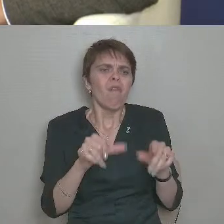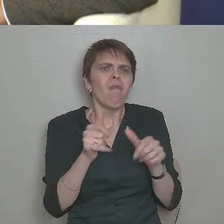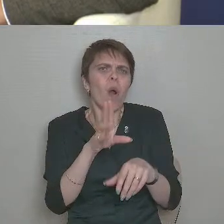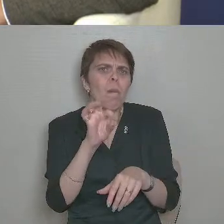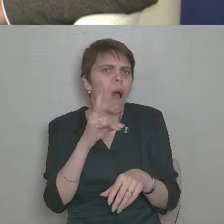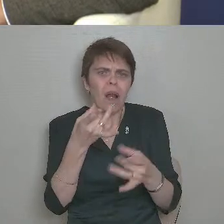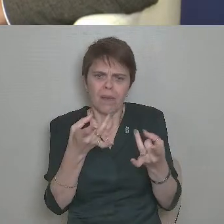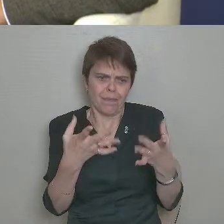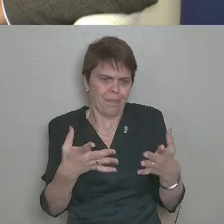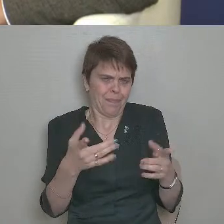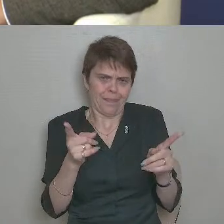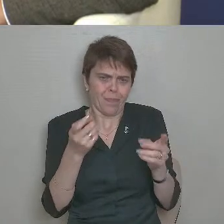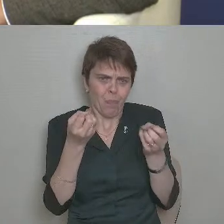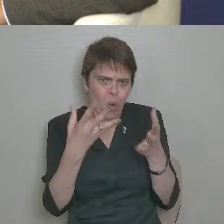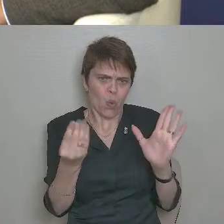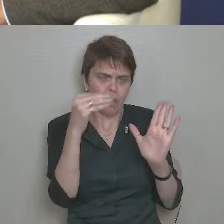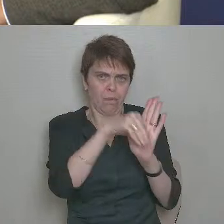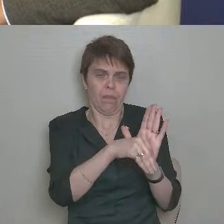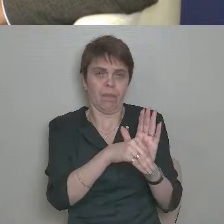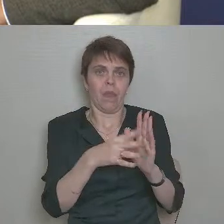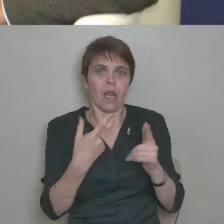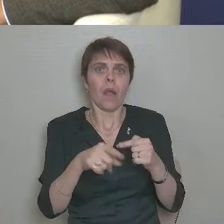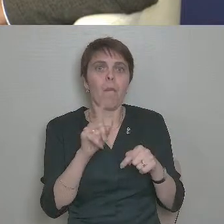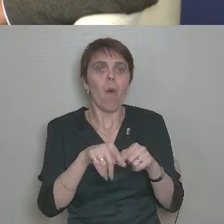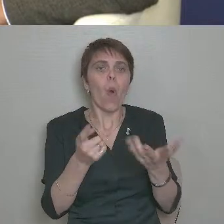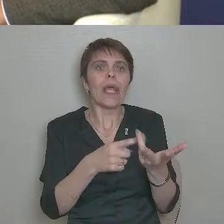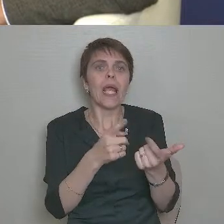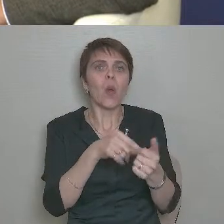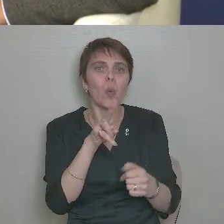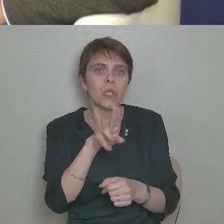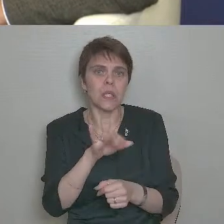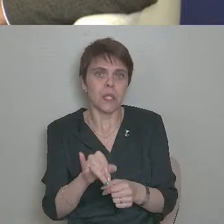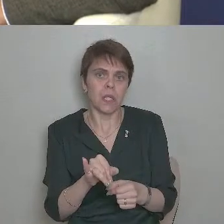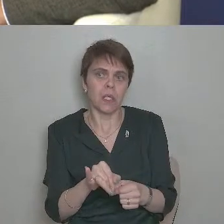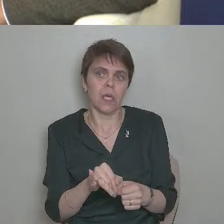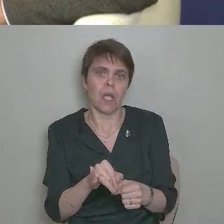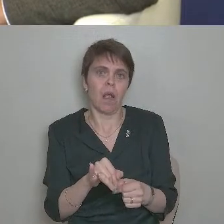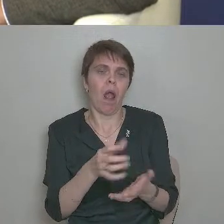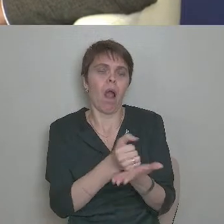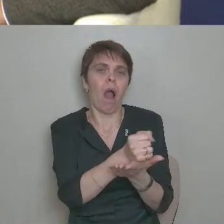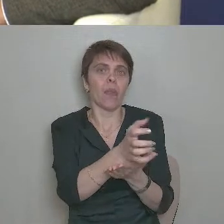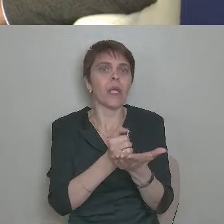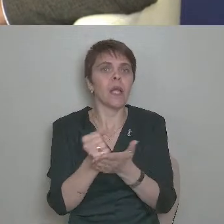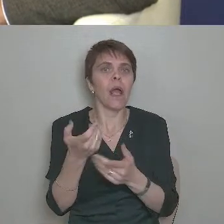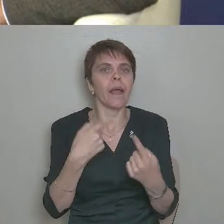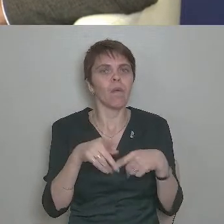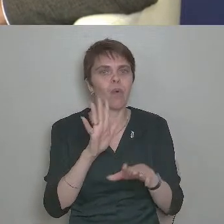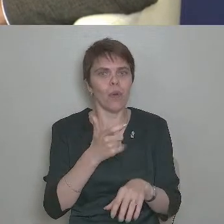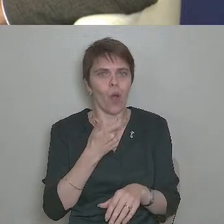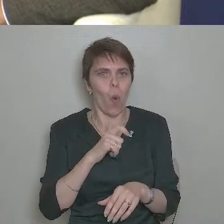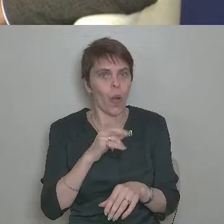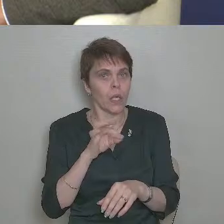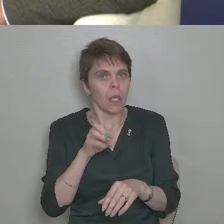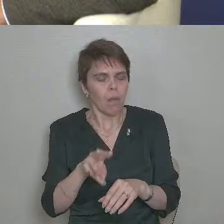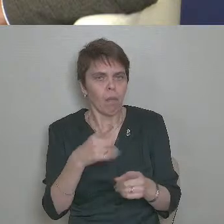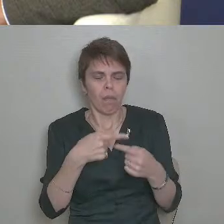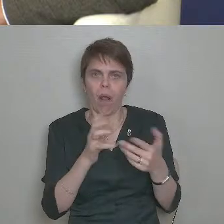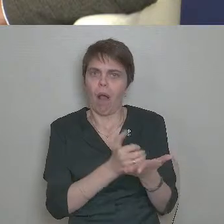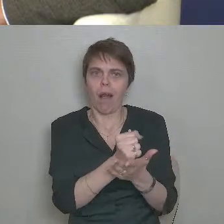fees to include a candidate into the list, so that formally to adhere to the